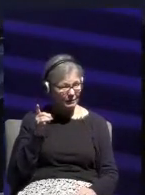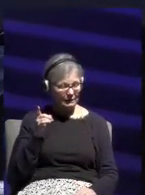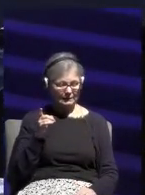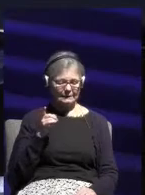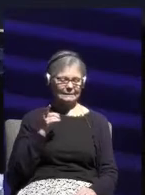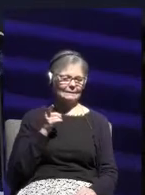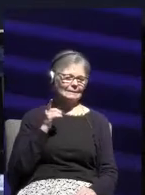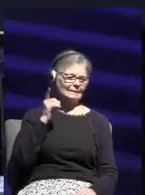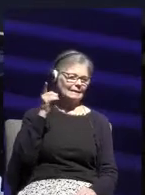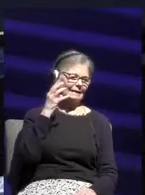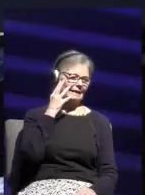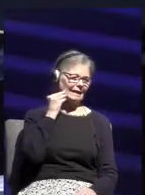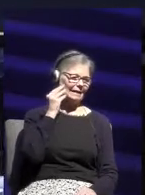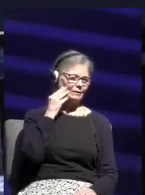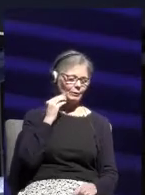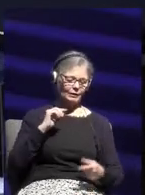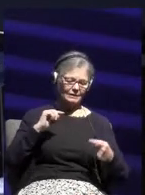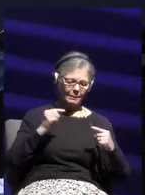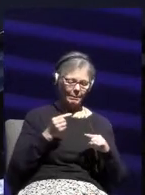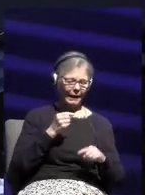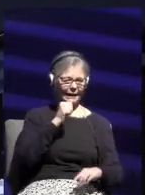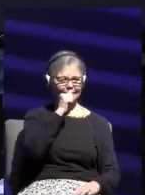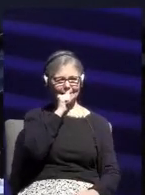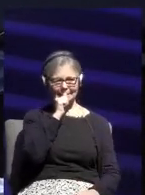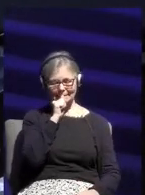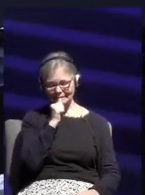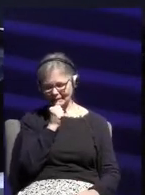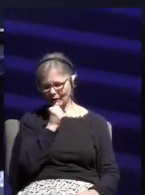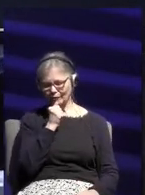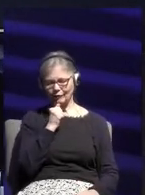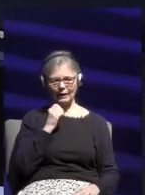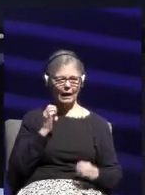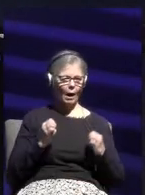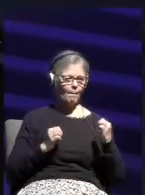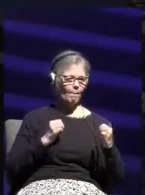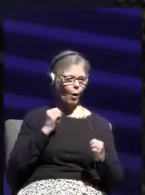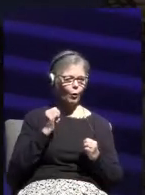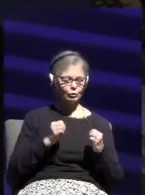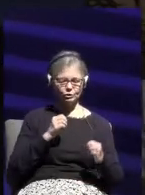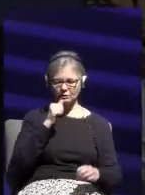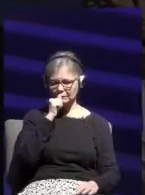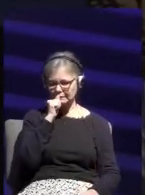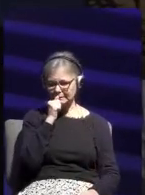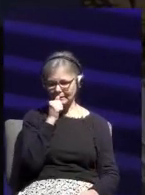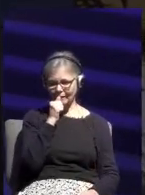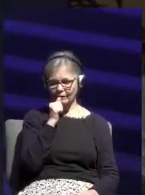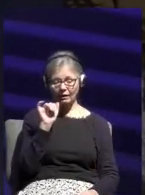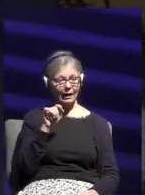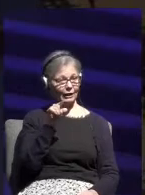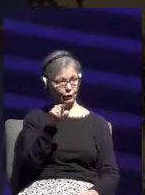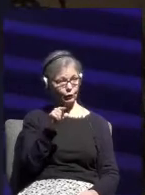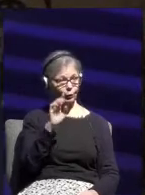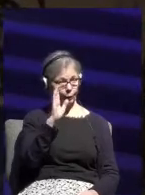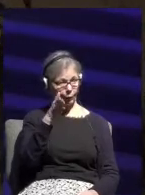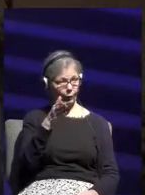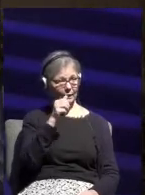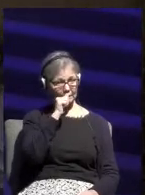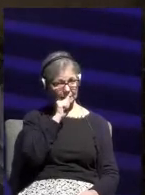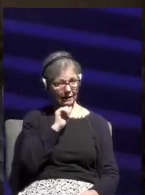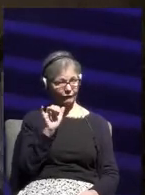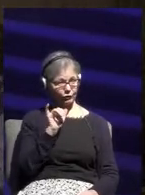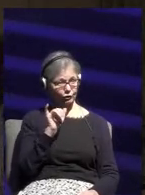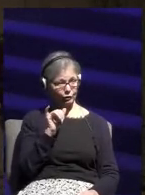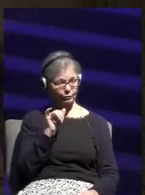all of the pain and the suffering and all the emotional anguish that we may have or will experience in our